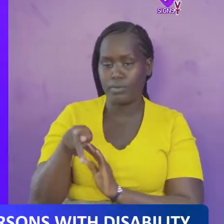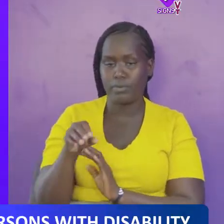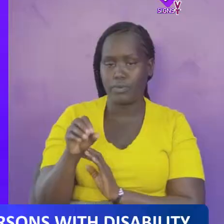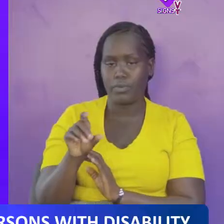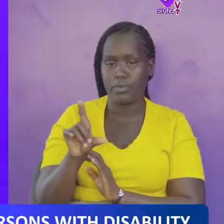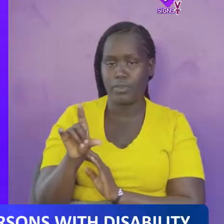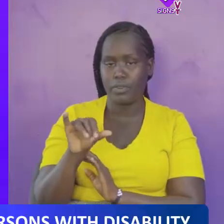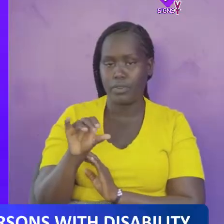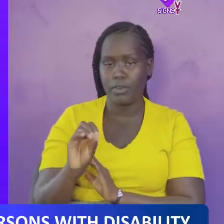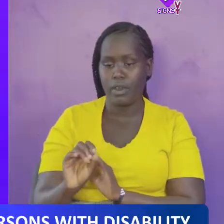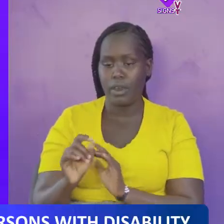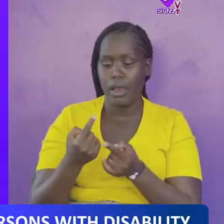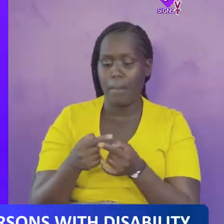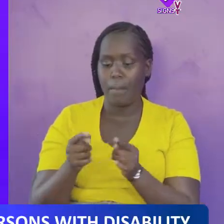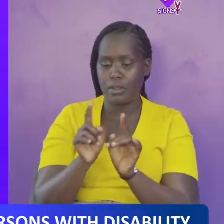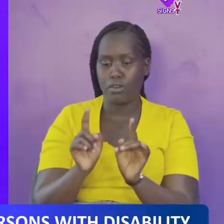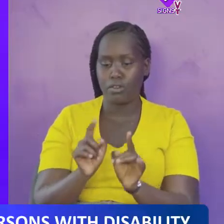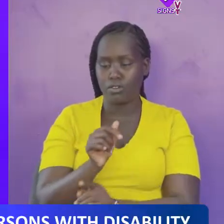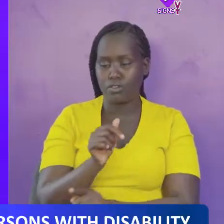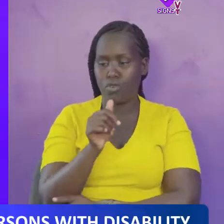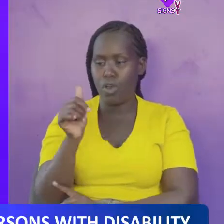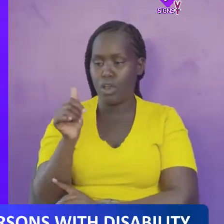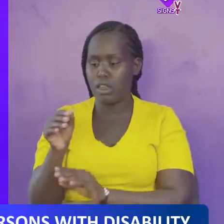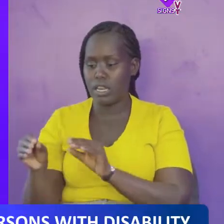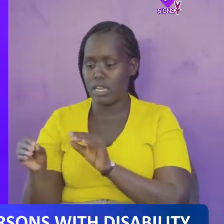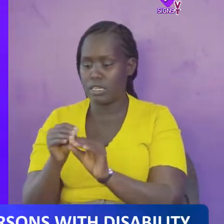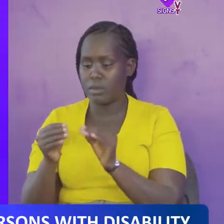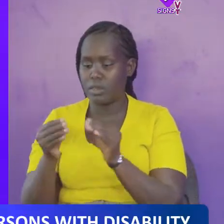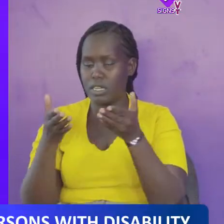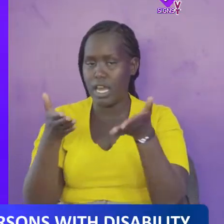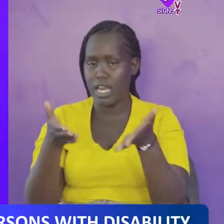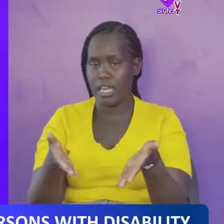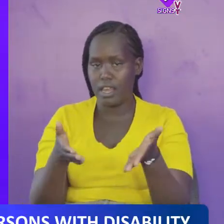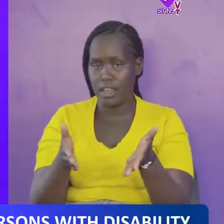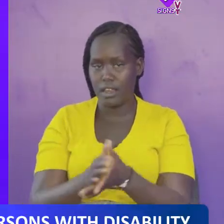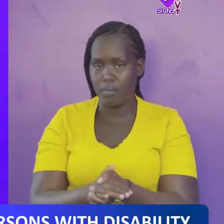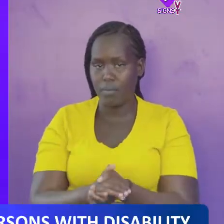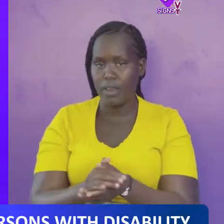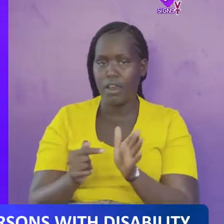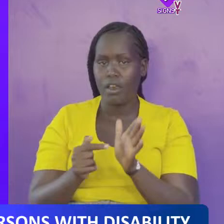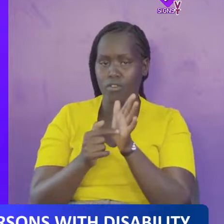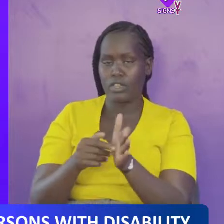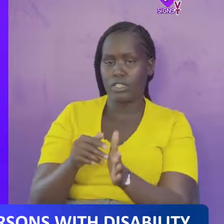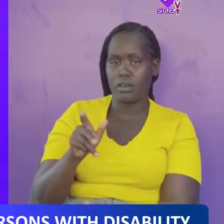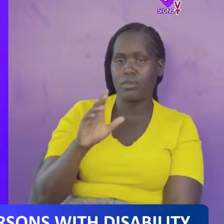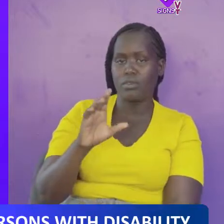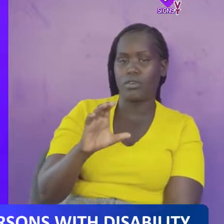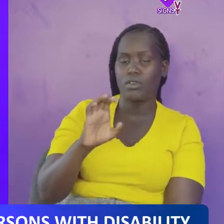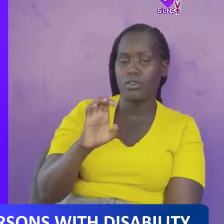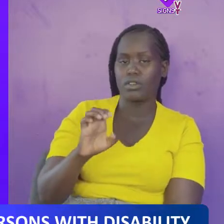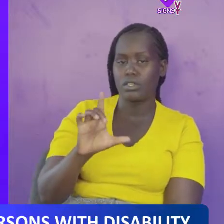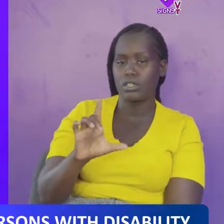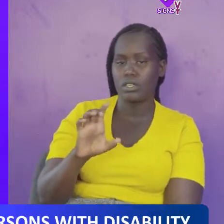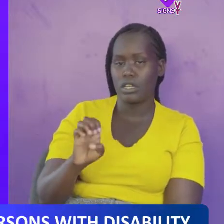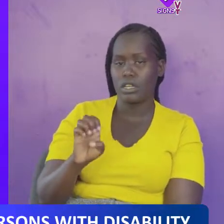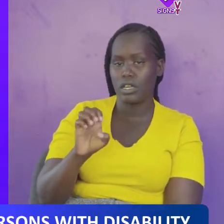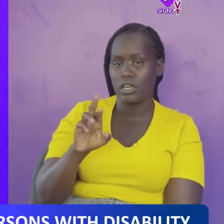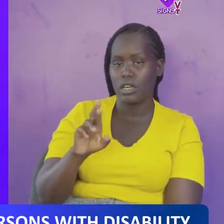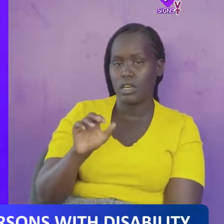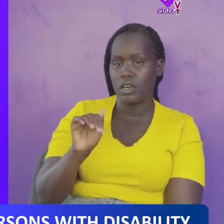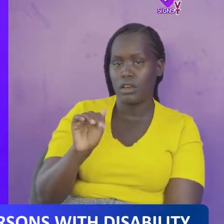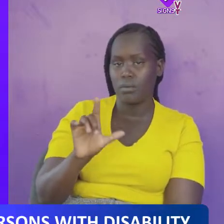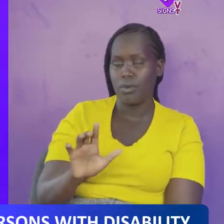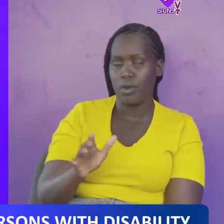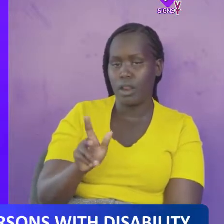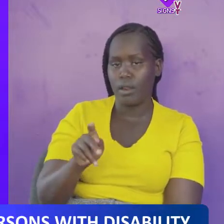also other disabilities have come. Cerebral palsy, it has become very common.